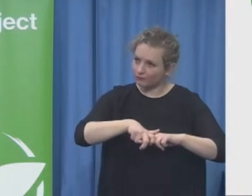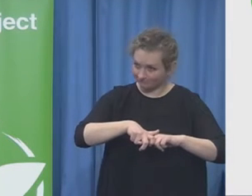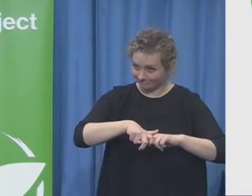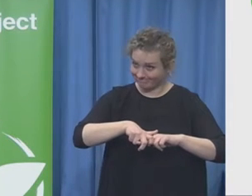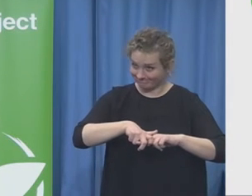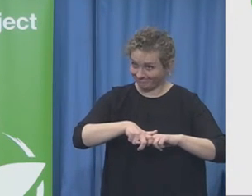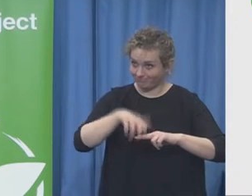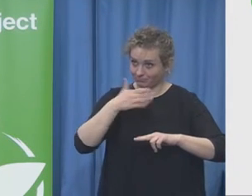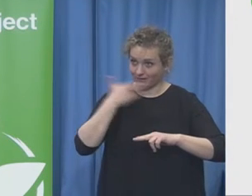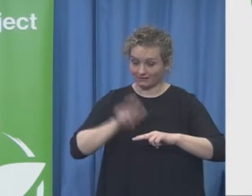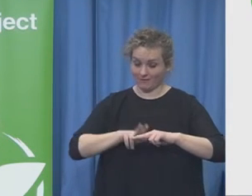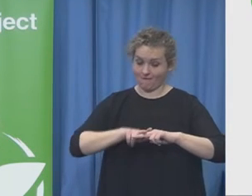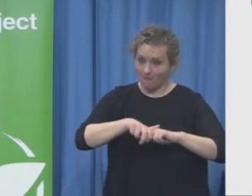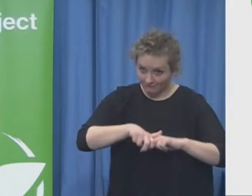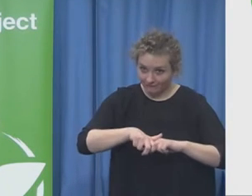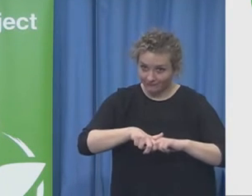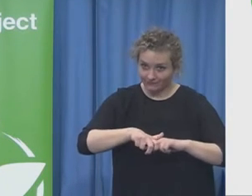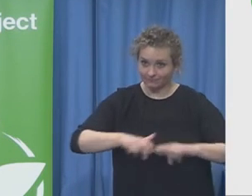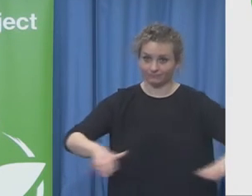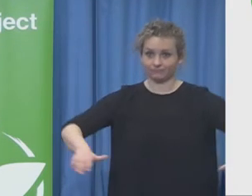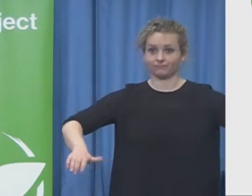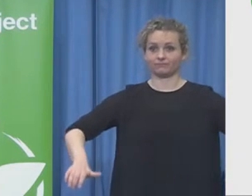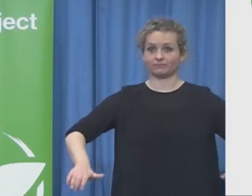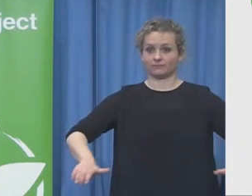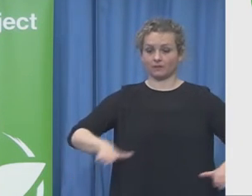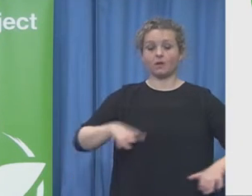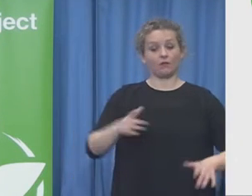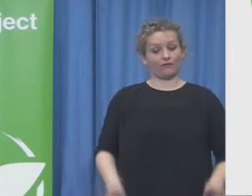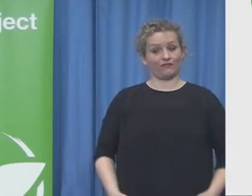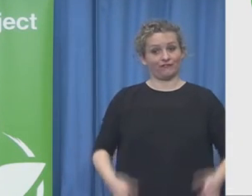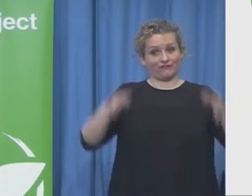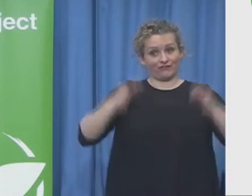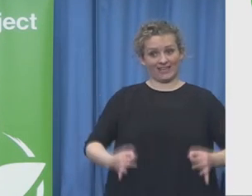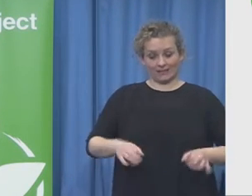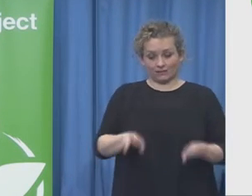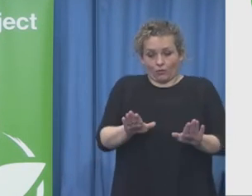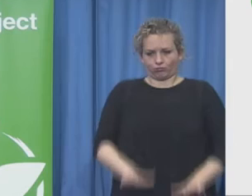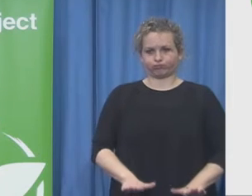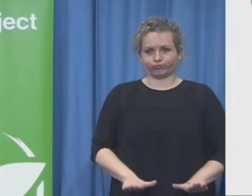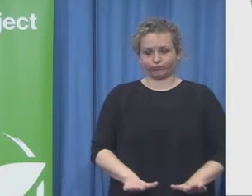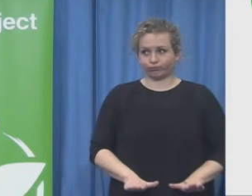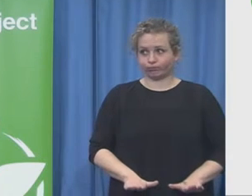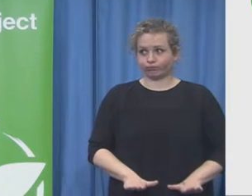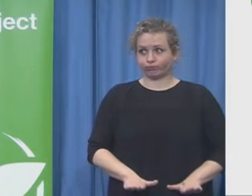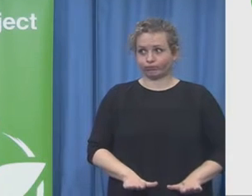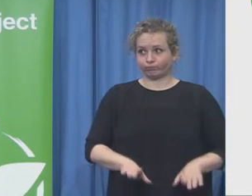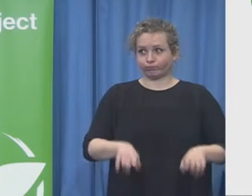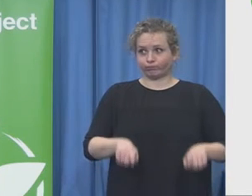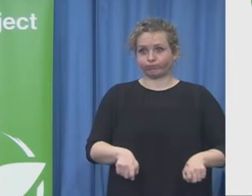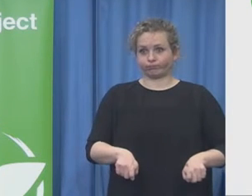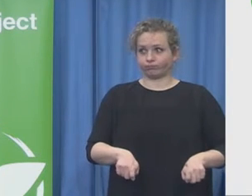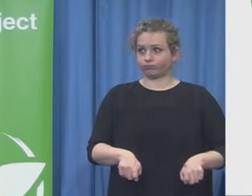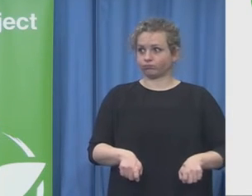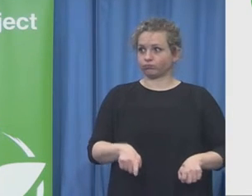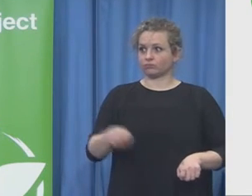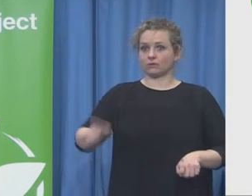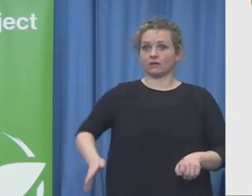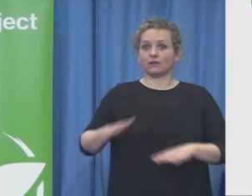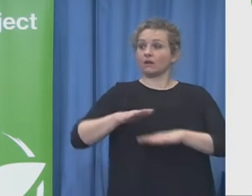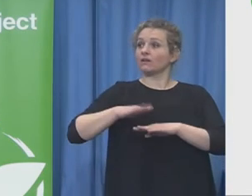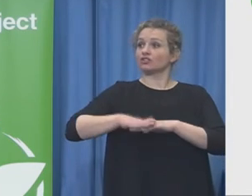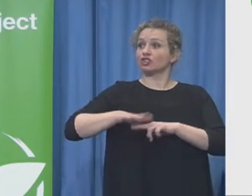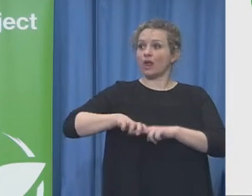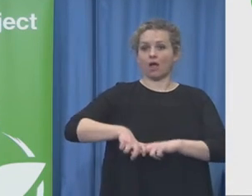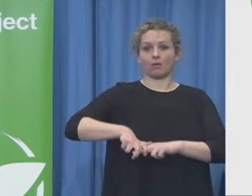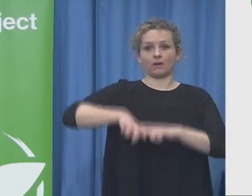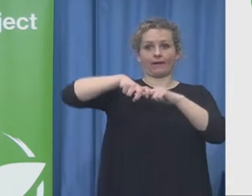Make sure your feet are well on the ground. I'm gonna actually put up this chair a little higher, if that works.